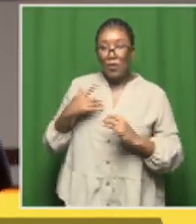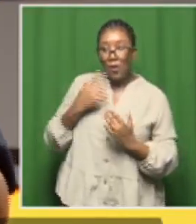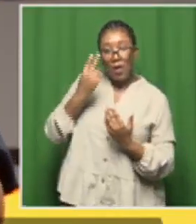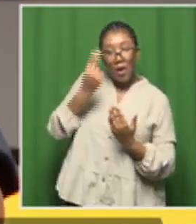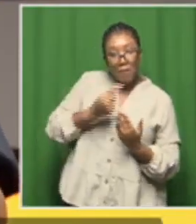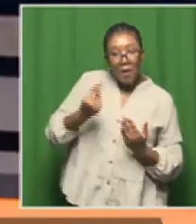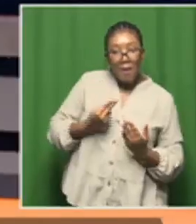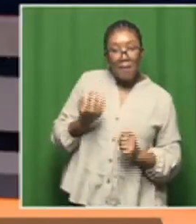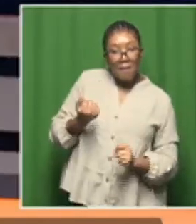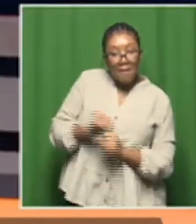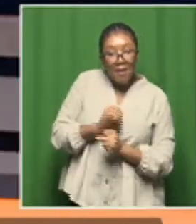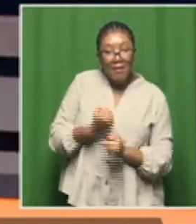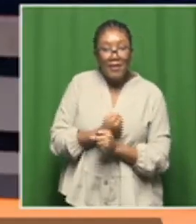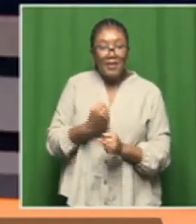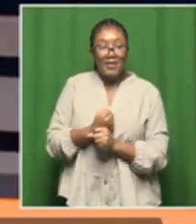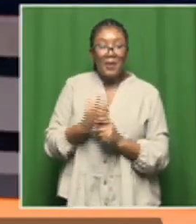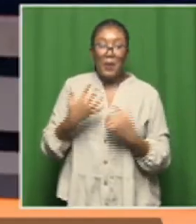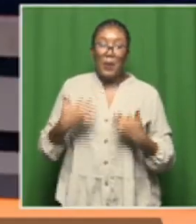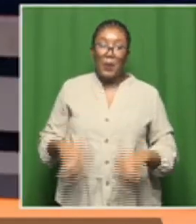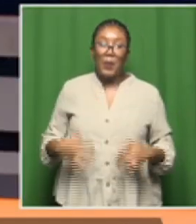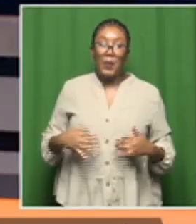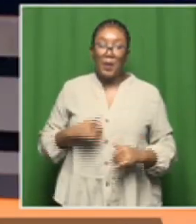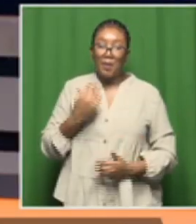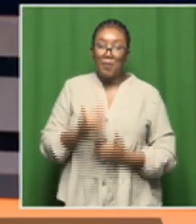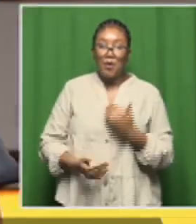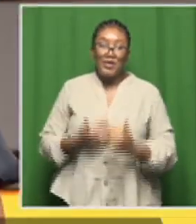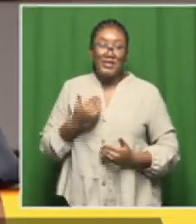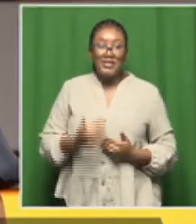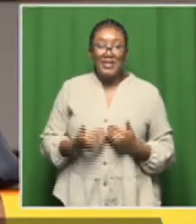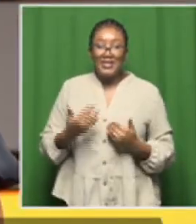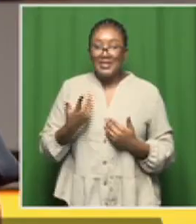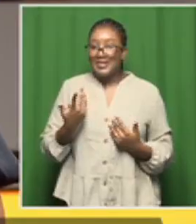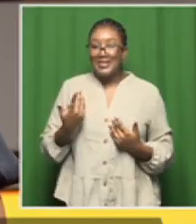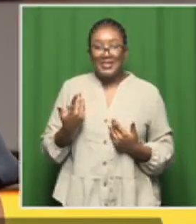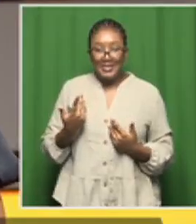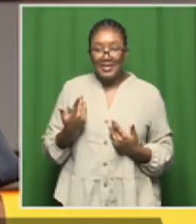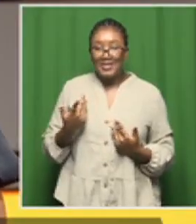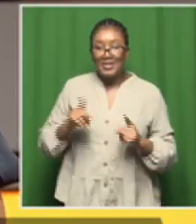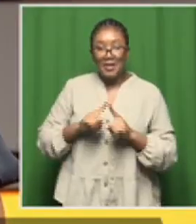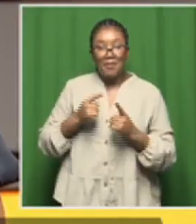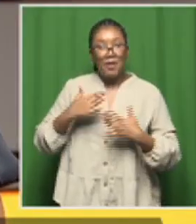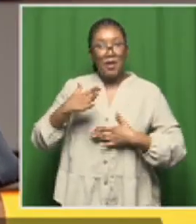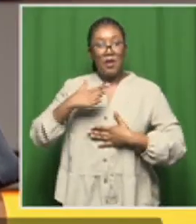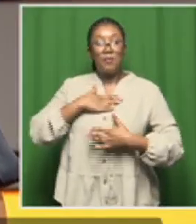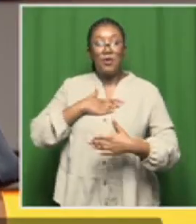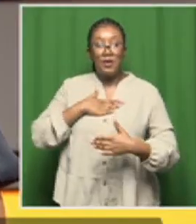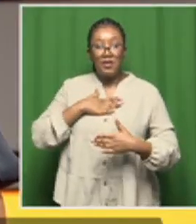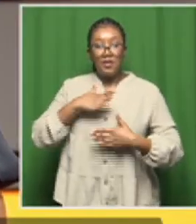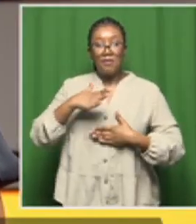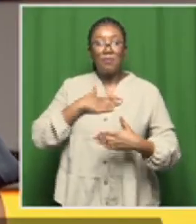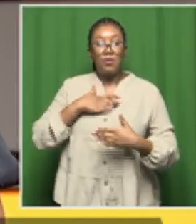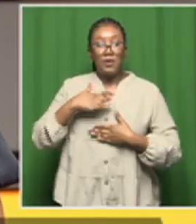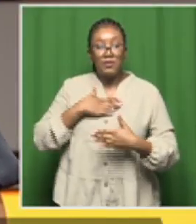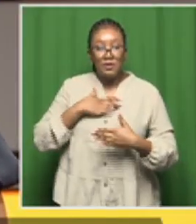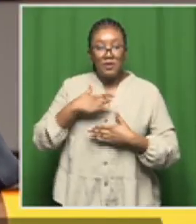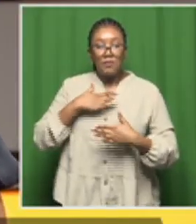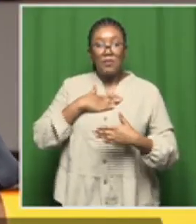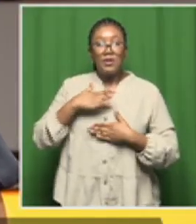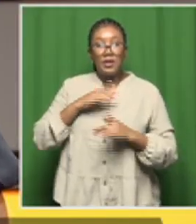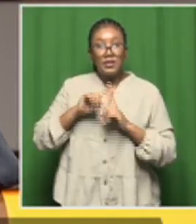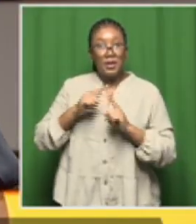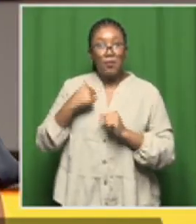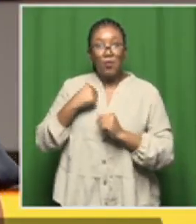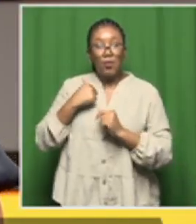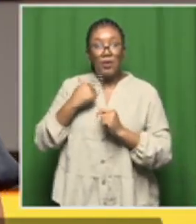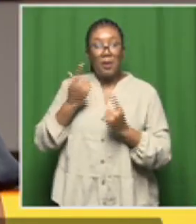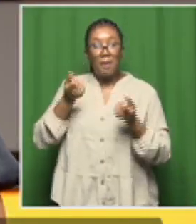It's quite unpredictable. Like the act of breathing itself, it's an organic thing that happens. We're not conscious of our